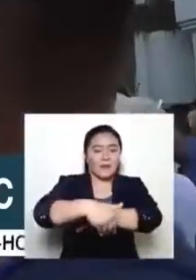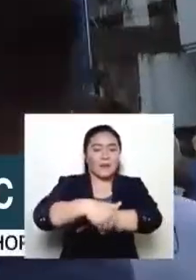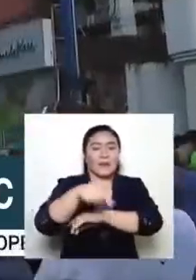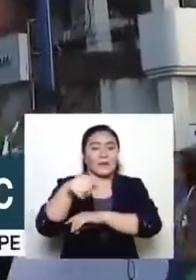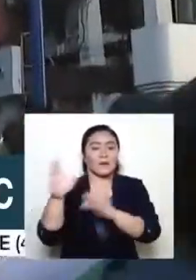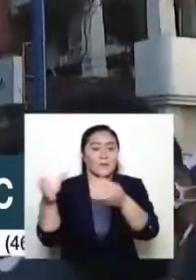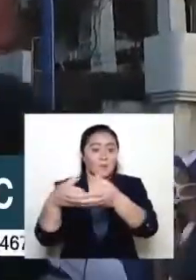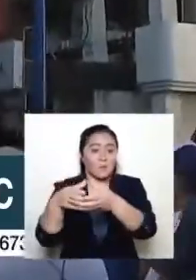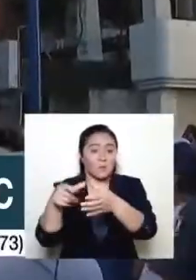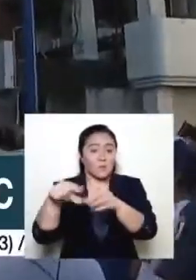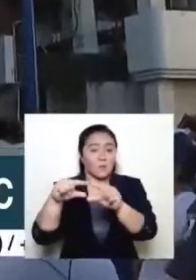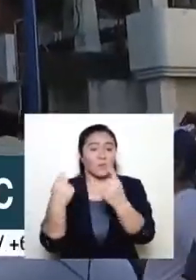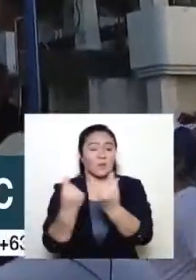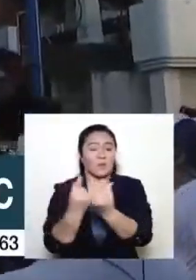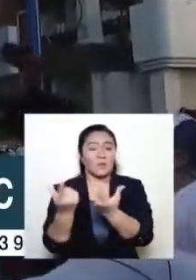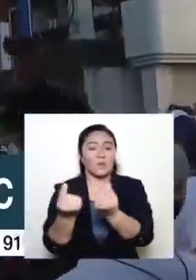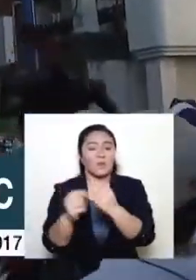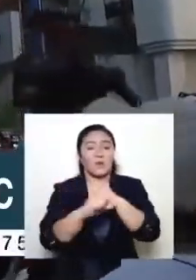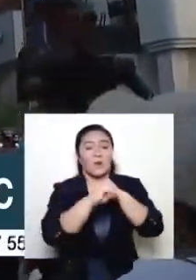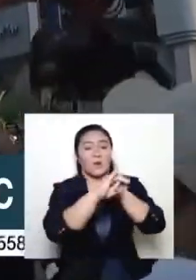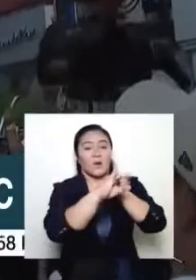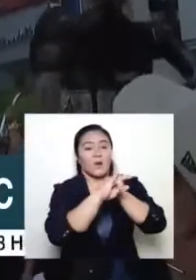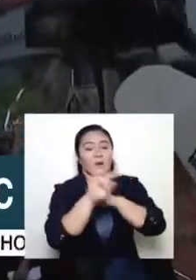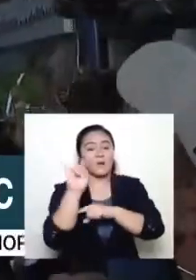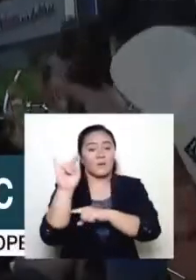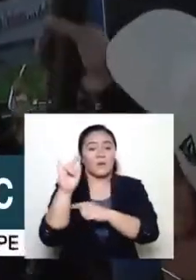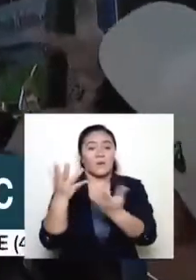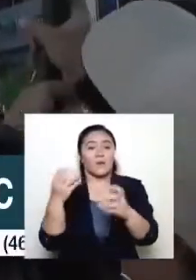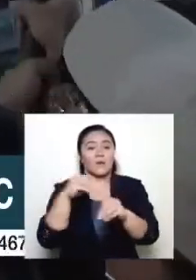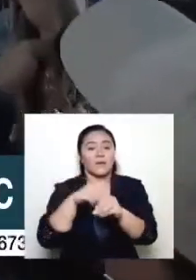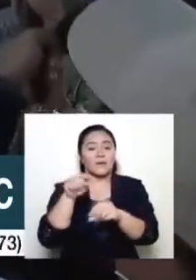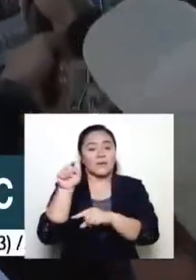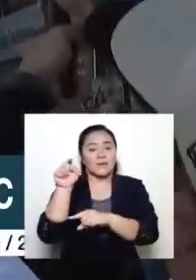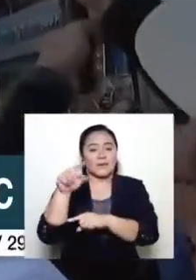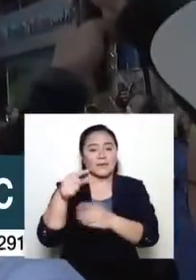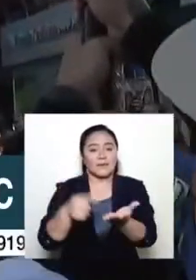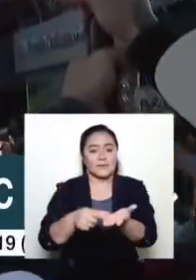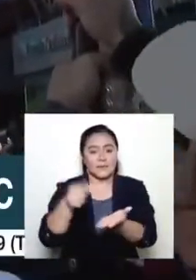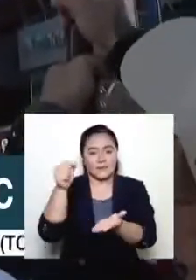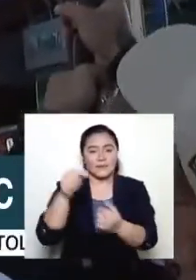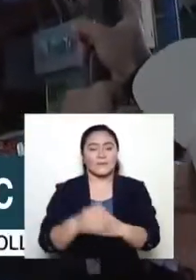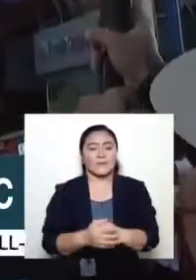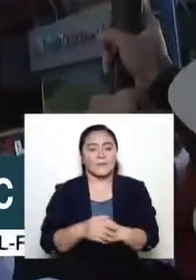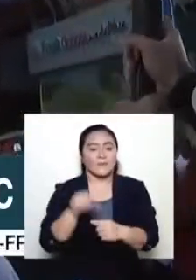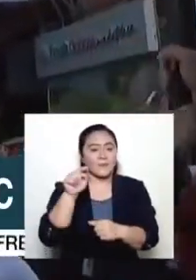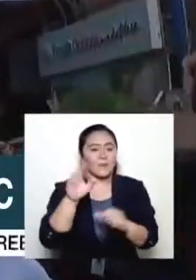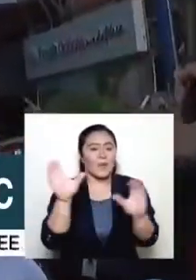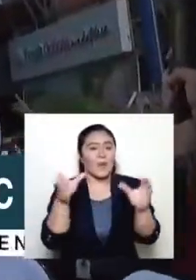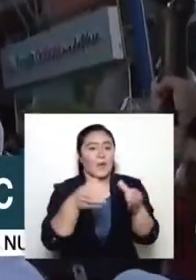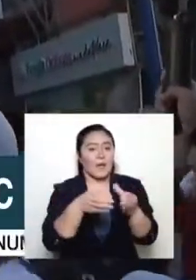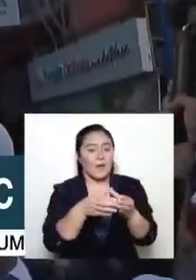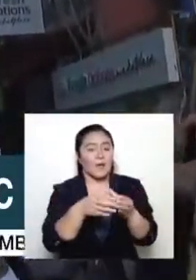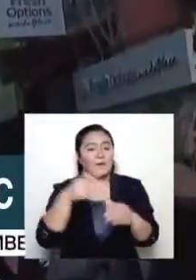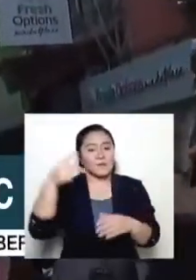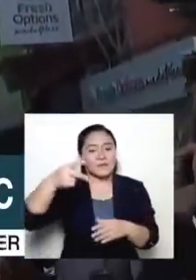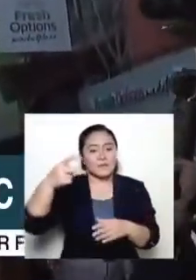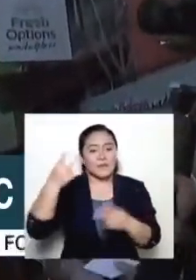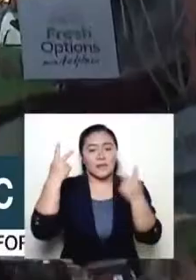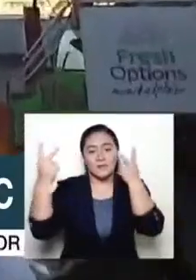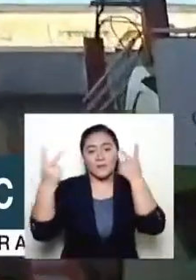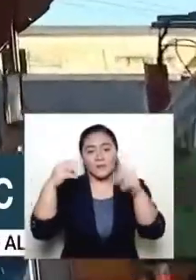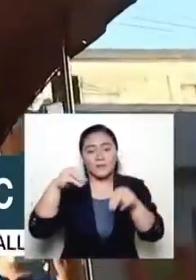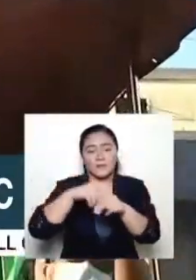hold a campaign rally in Tarlac City. Carmina, this is the party's second visit to the province of Tarlac, the